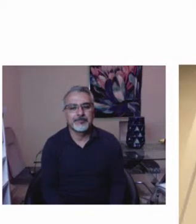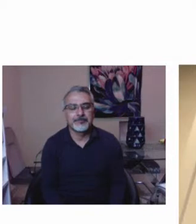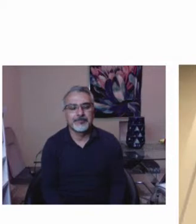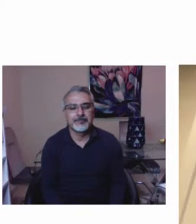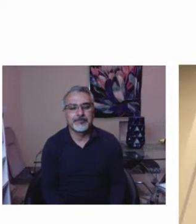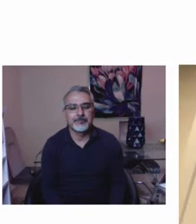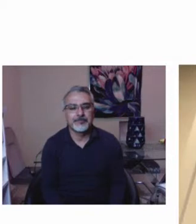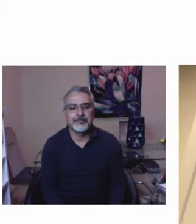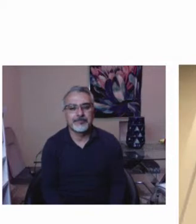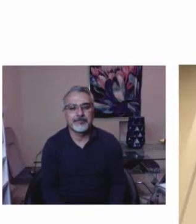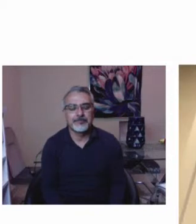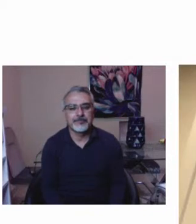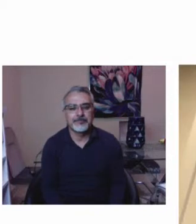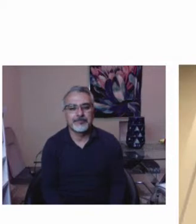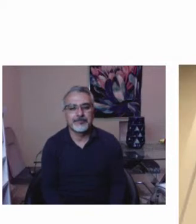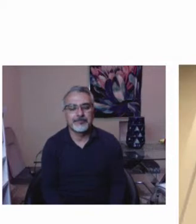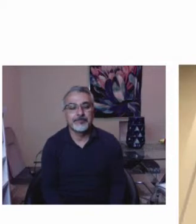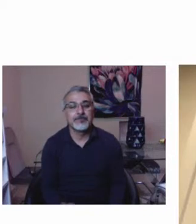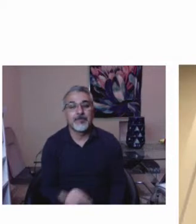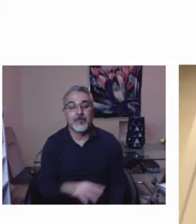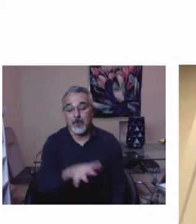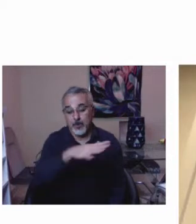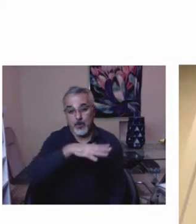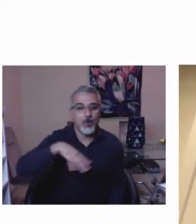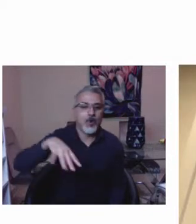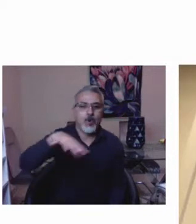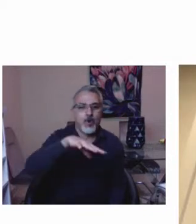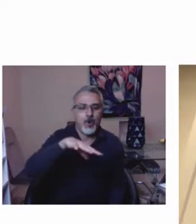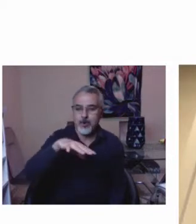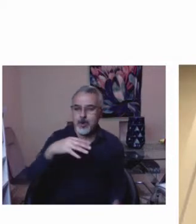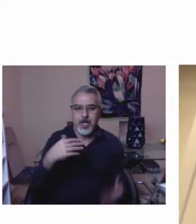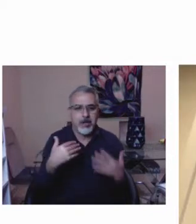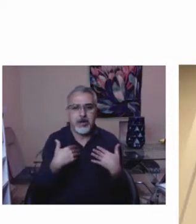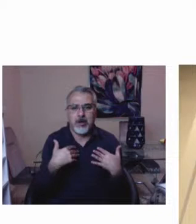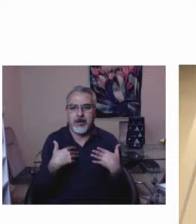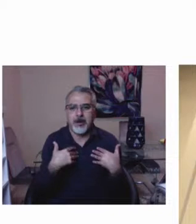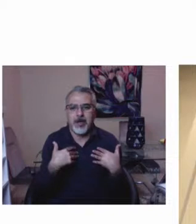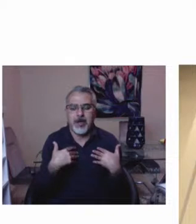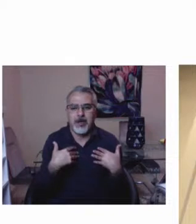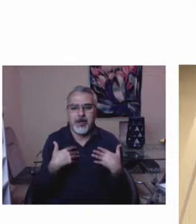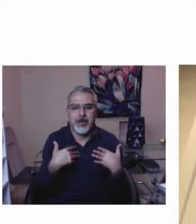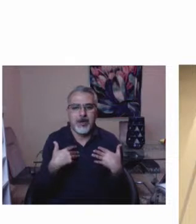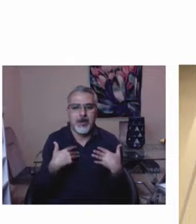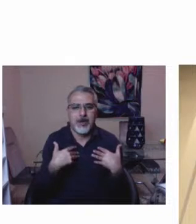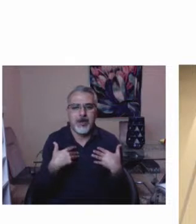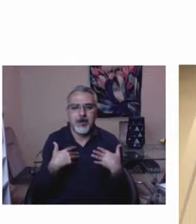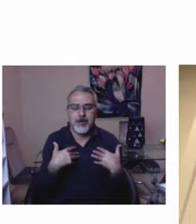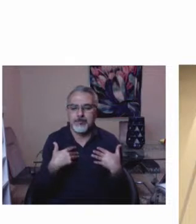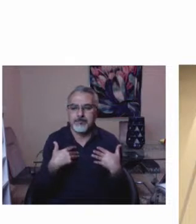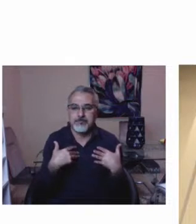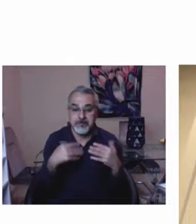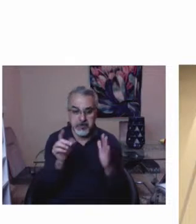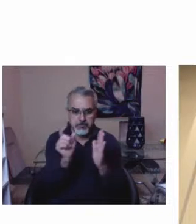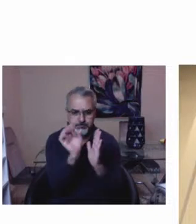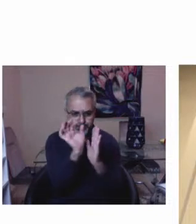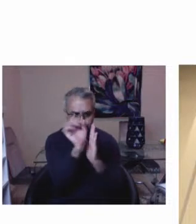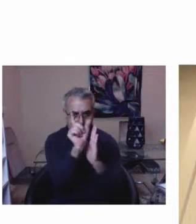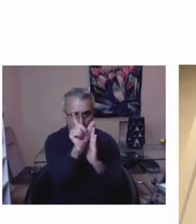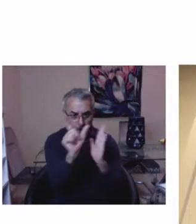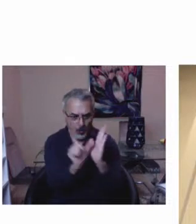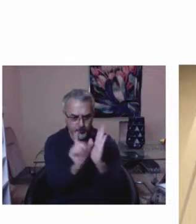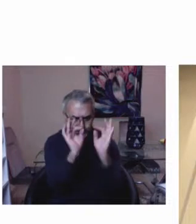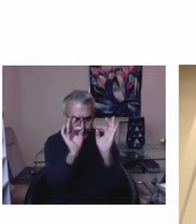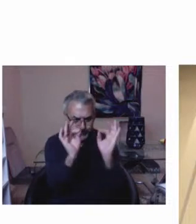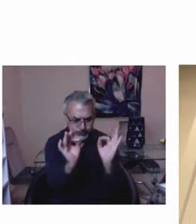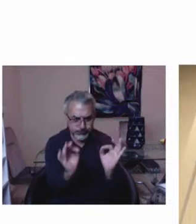peacebuilding. We don't really have a robust system similar to the systems we have in place, for instance, to track investment on the gender equality and